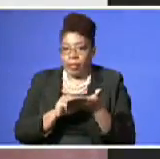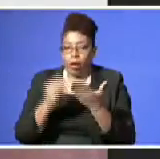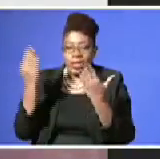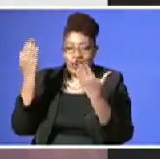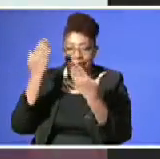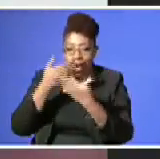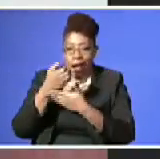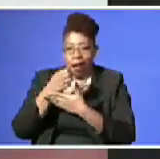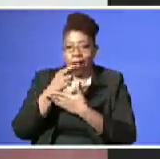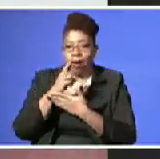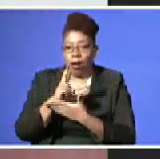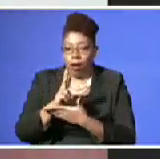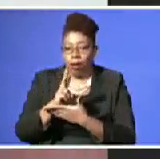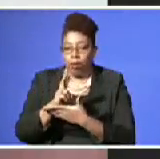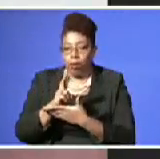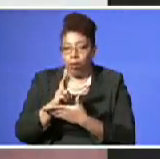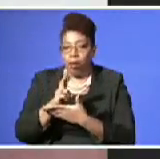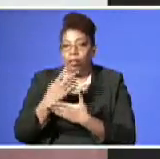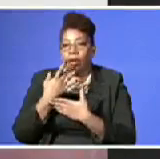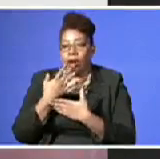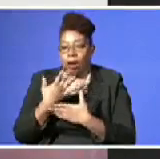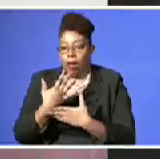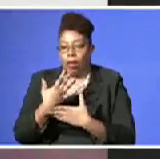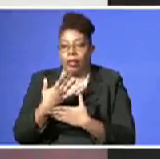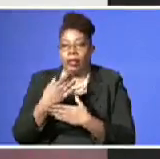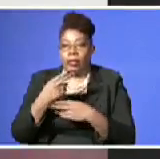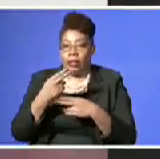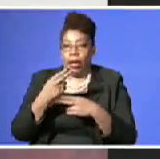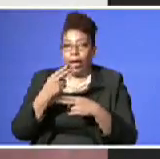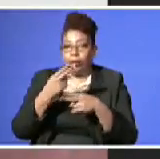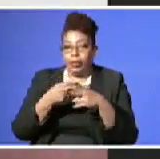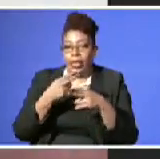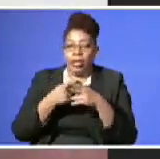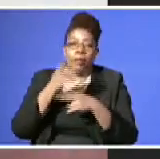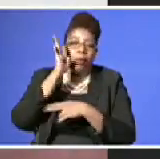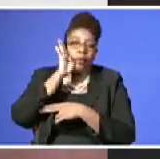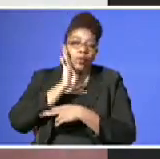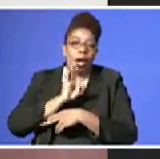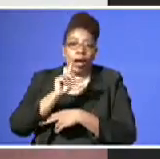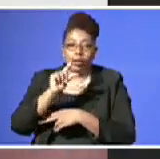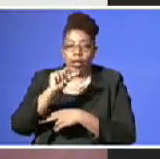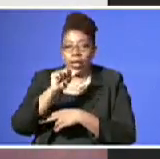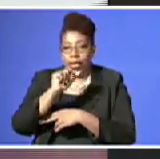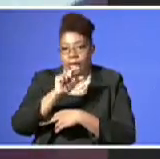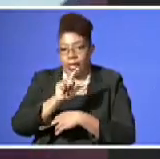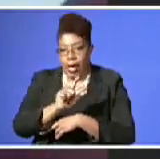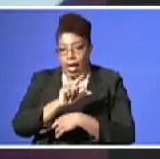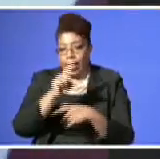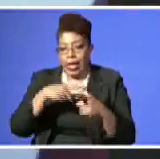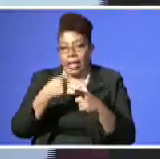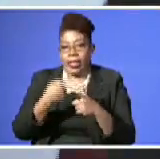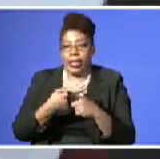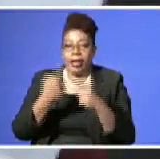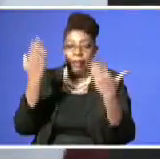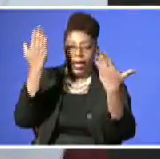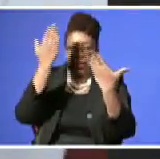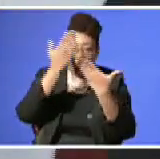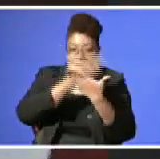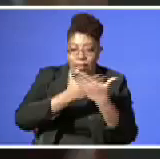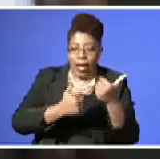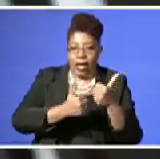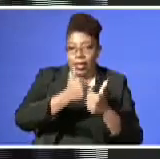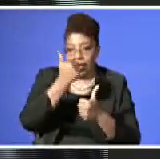the traditional color of honey, brown gal, and mineral rich would be my darkest complexion of honey.